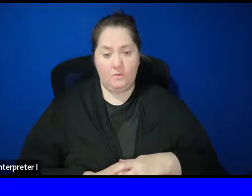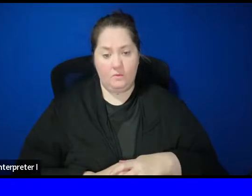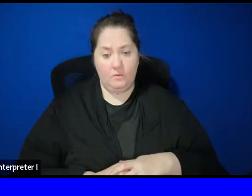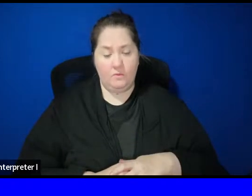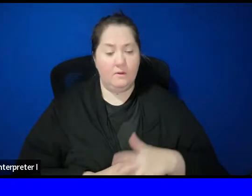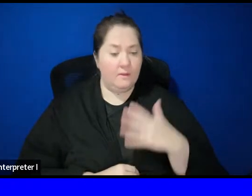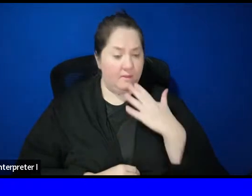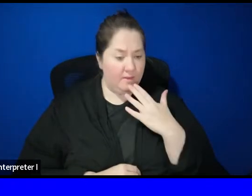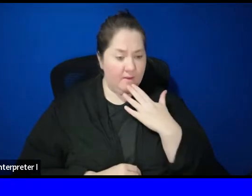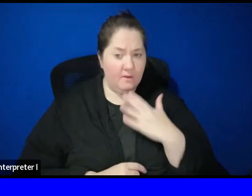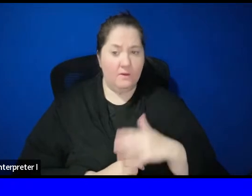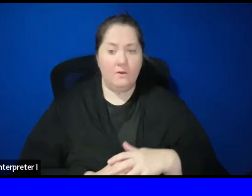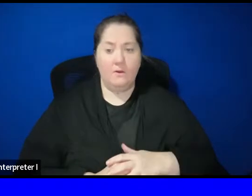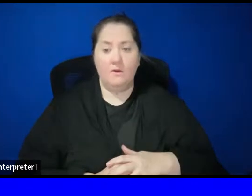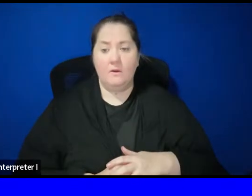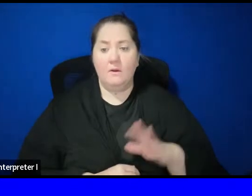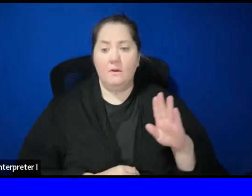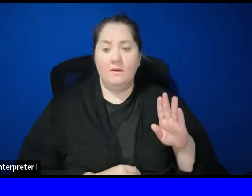Thank you, Chairman. B